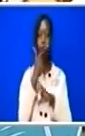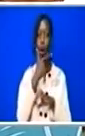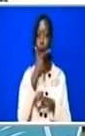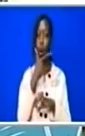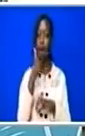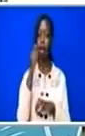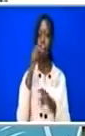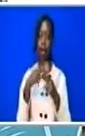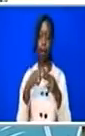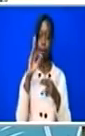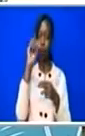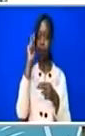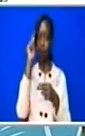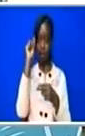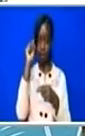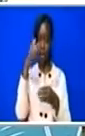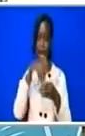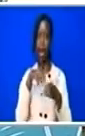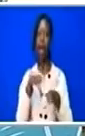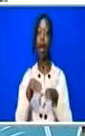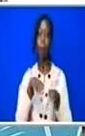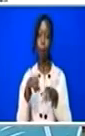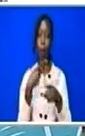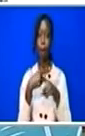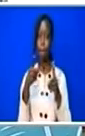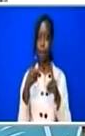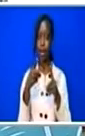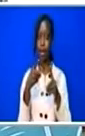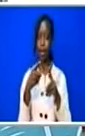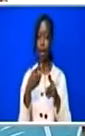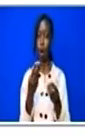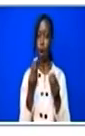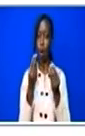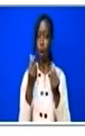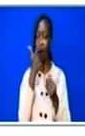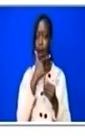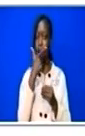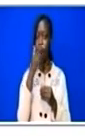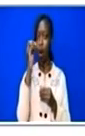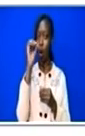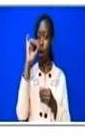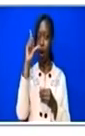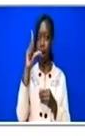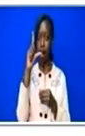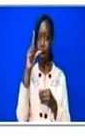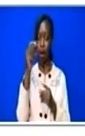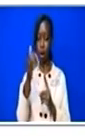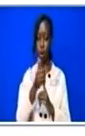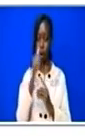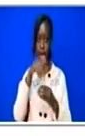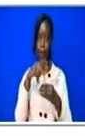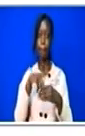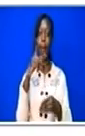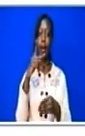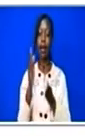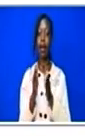animals, but oils they are found in plants, Plants. plus some animals, Plus some such animals, as fish. such as fish.